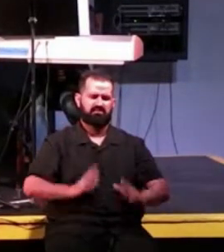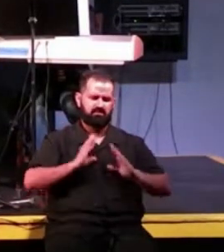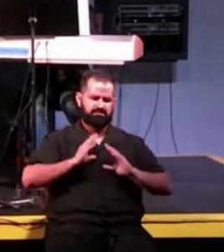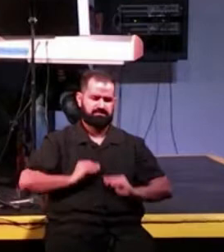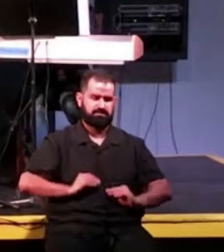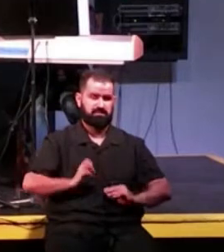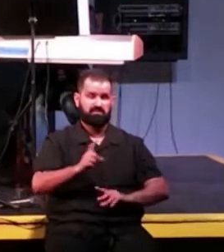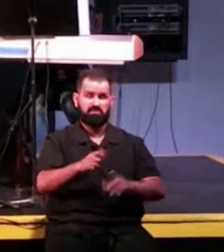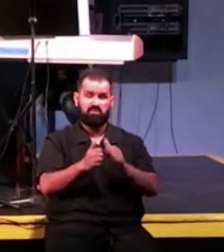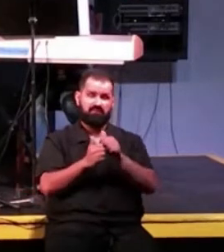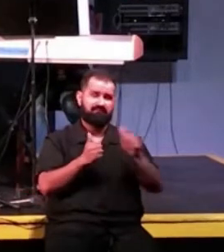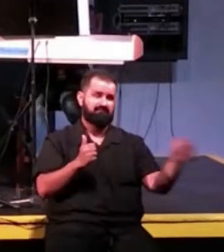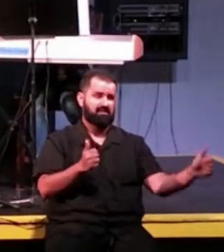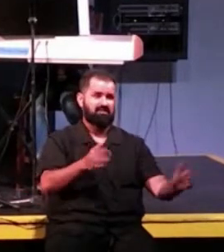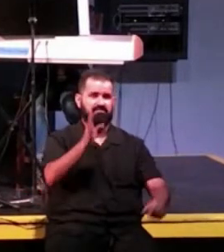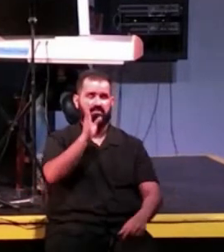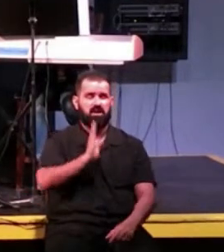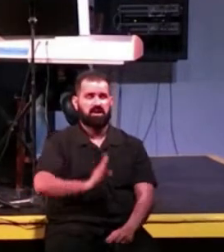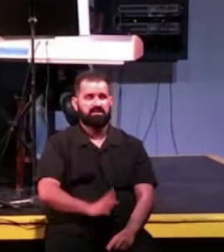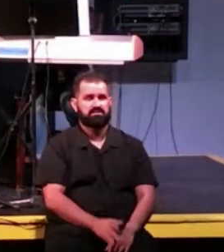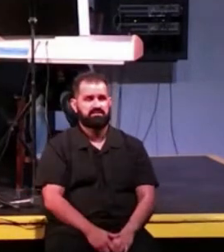You're far from God.